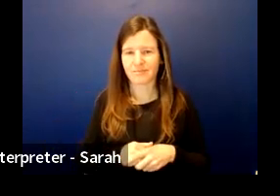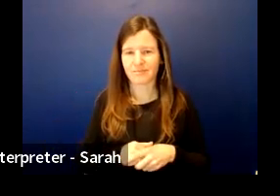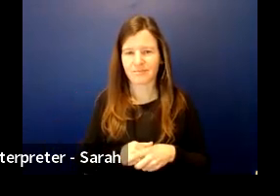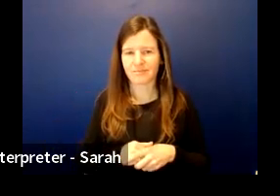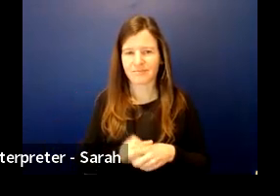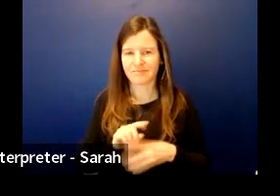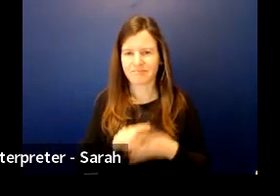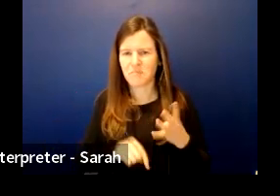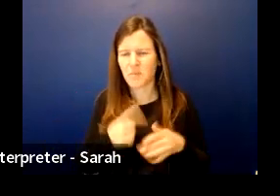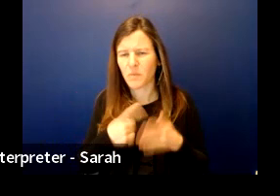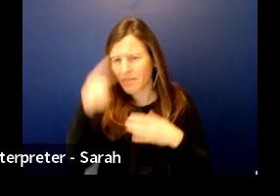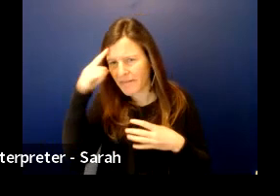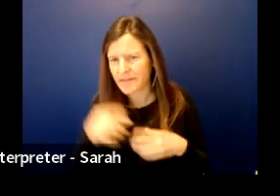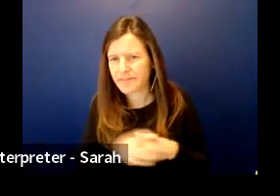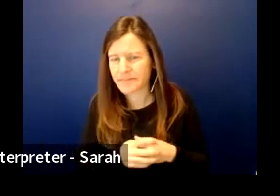What do you think?